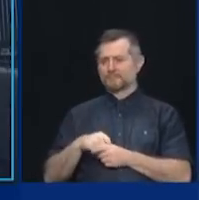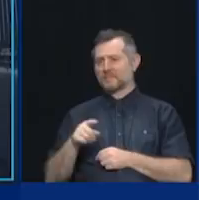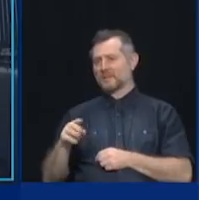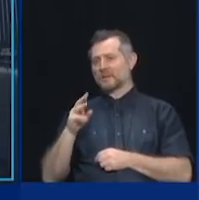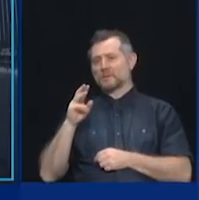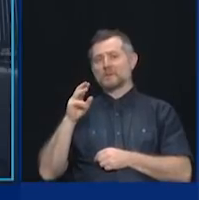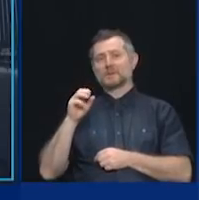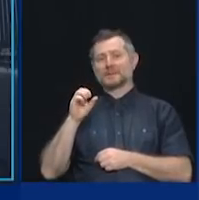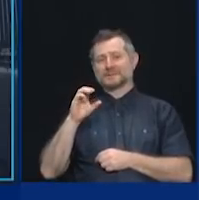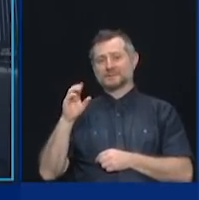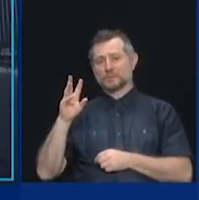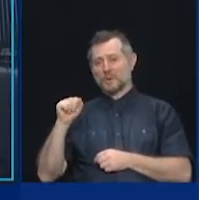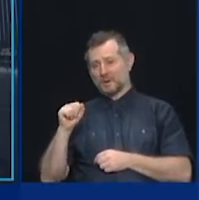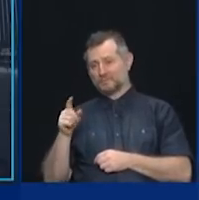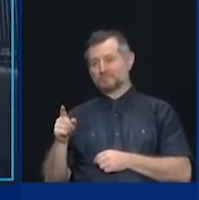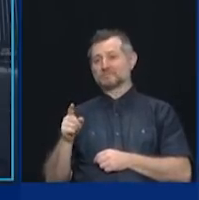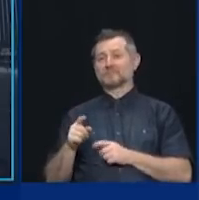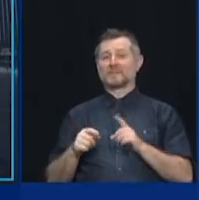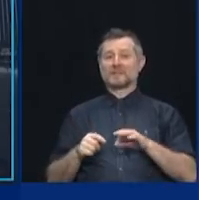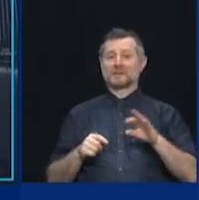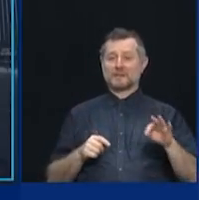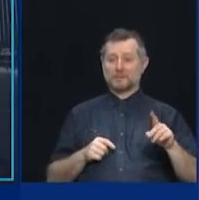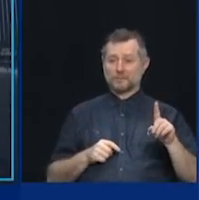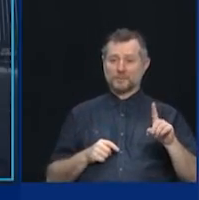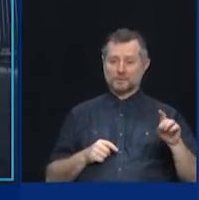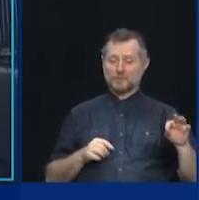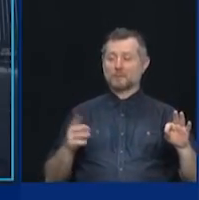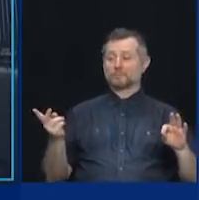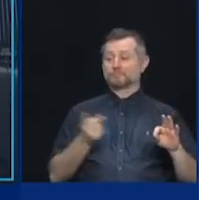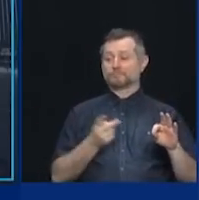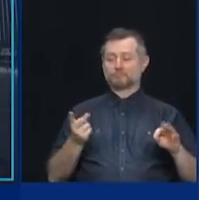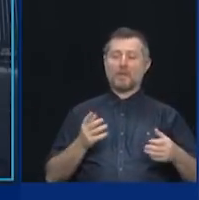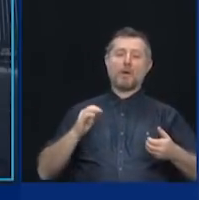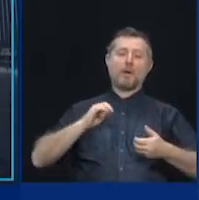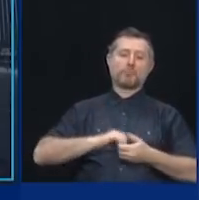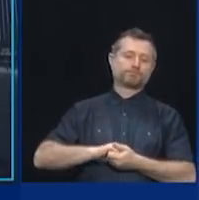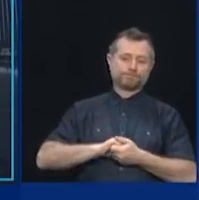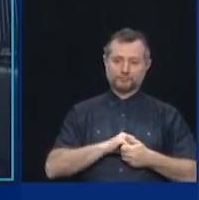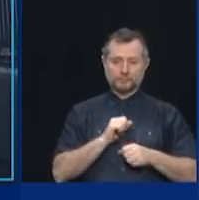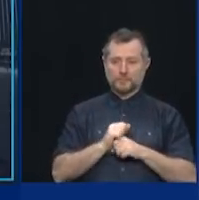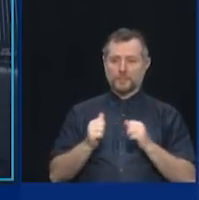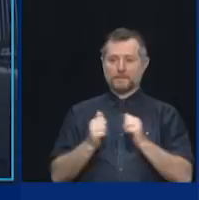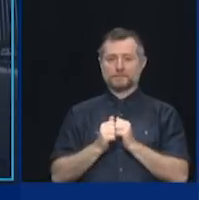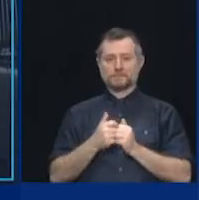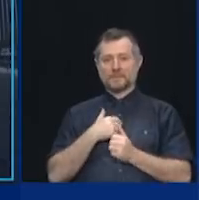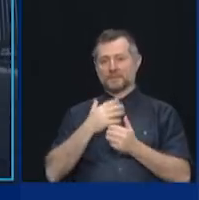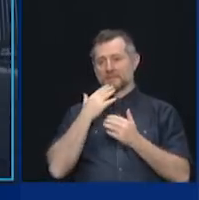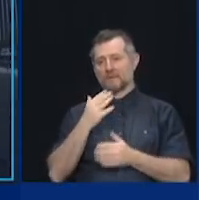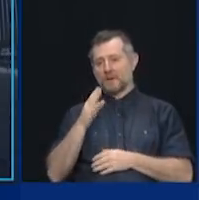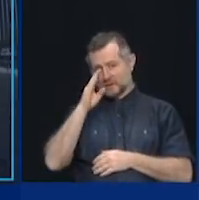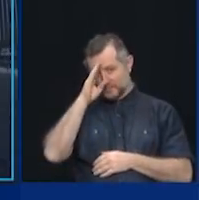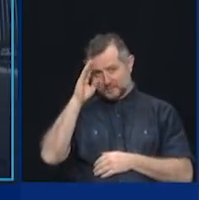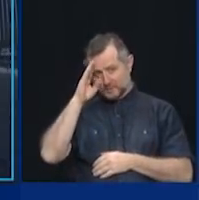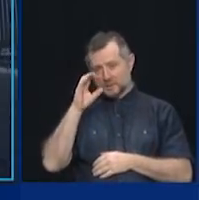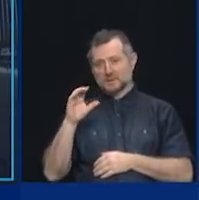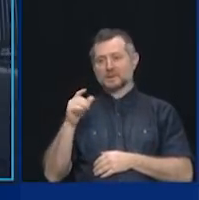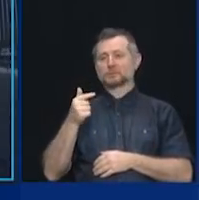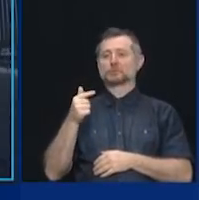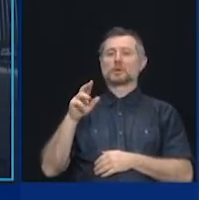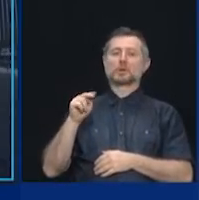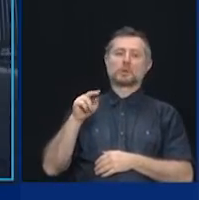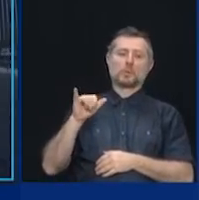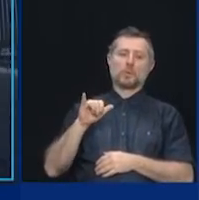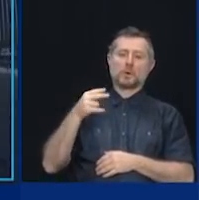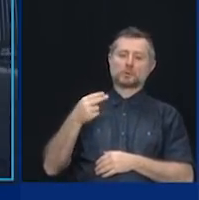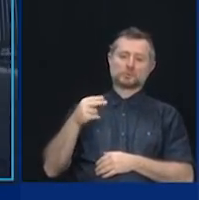for coming together as part of this effort with NISNA. And we want to thank the hospitals and Greater New York Hospital